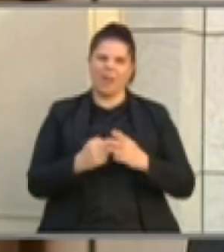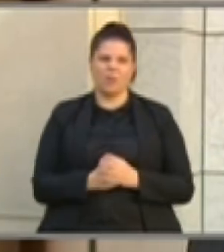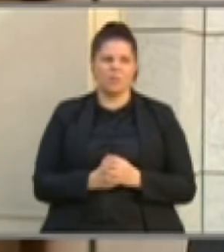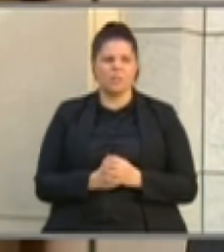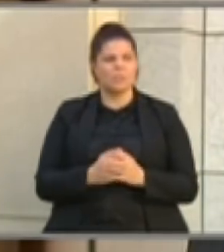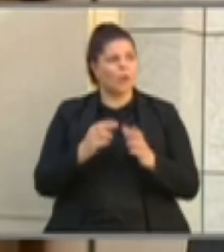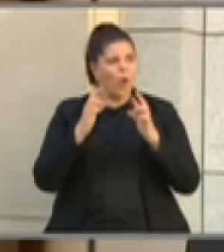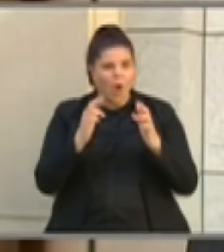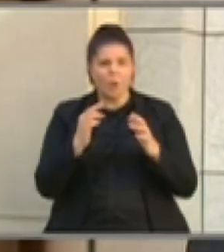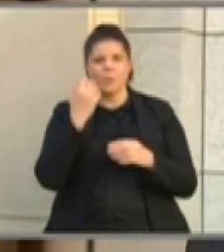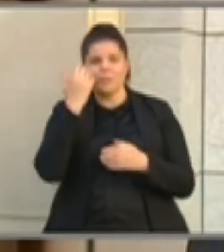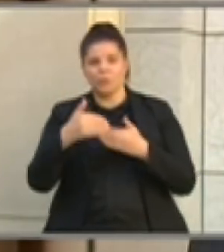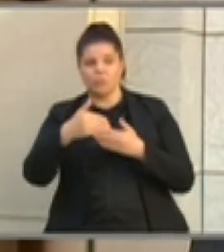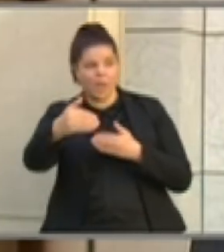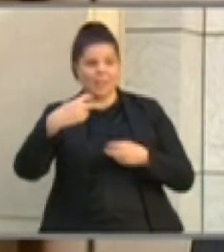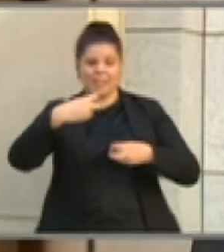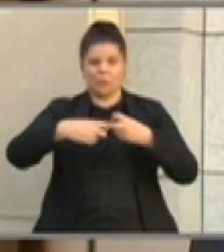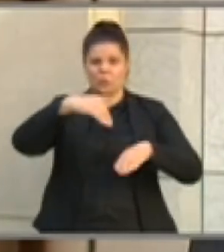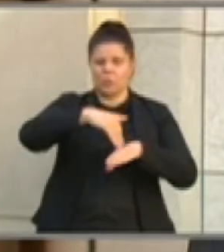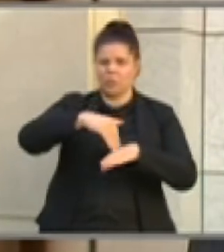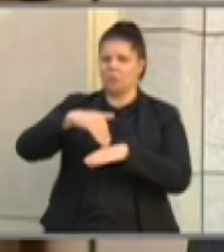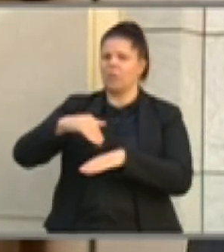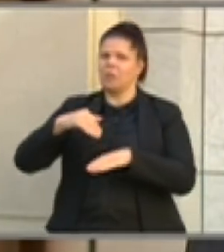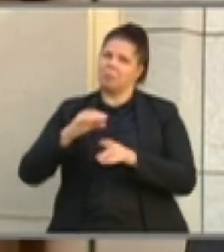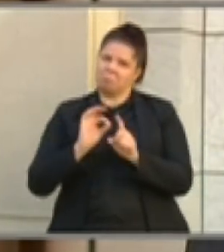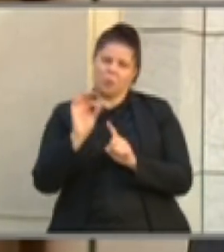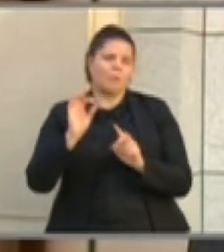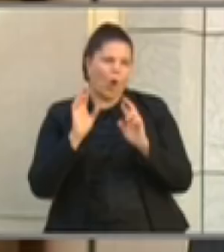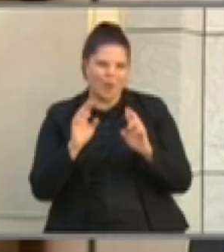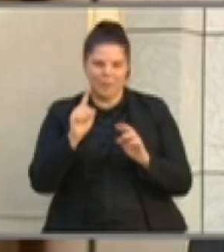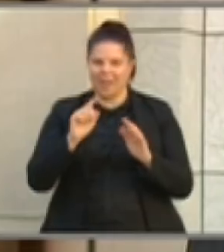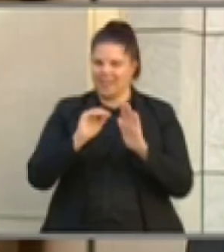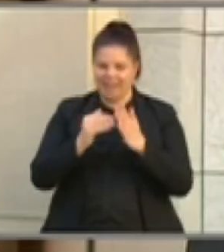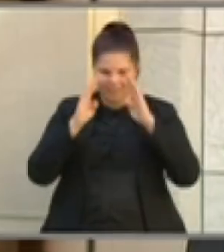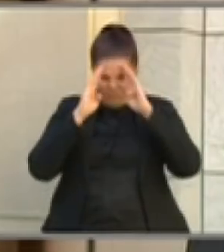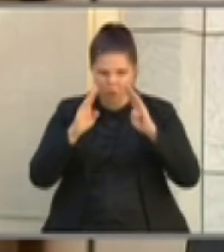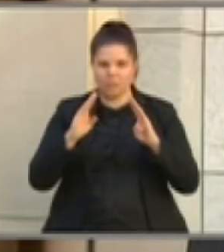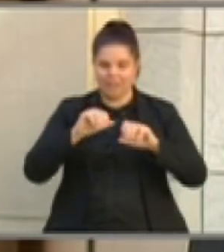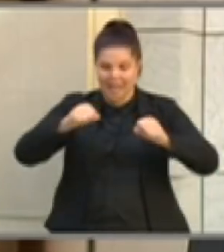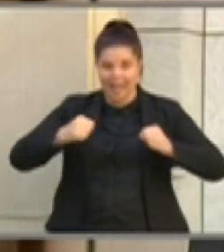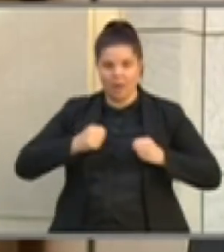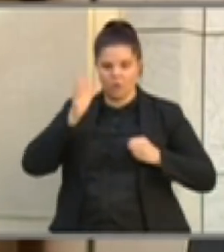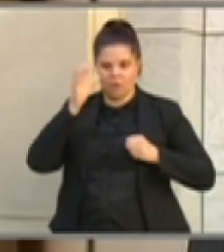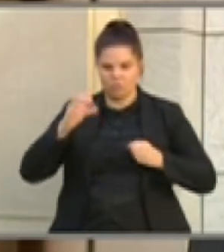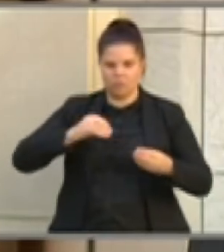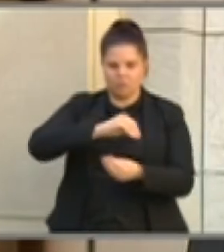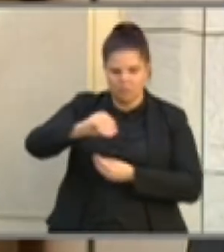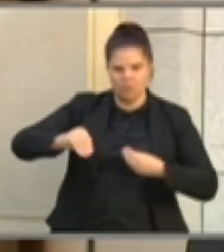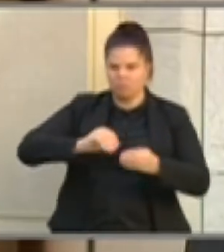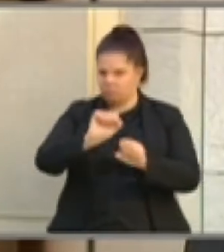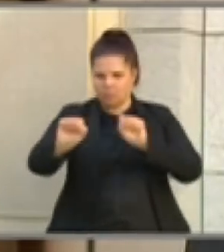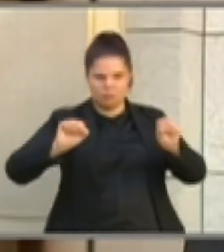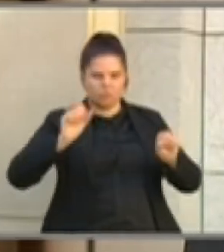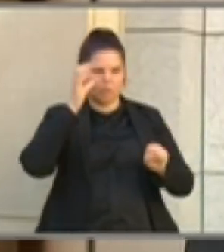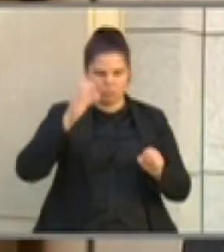to see them progress, but right now the priority is ensuring that we can keep our economies running, and